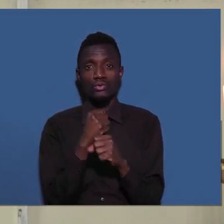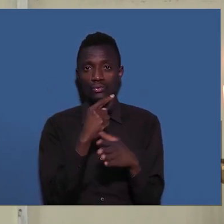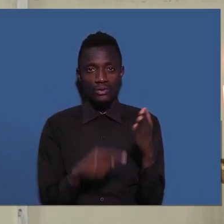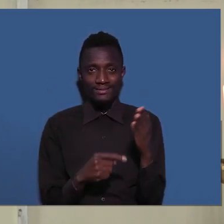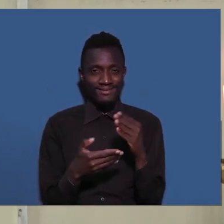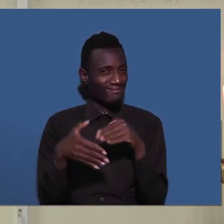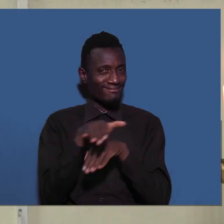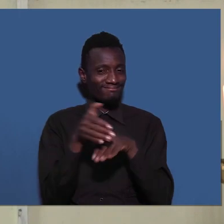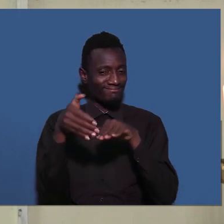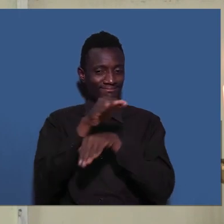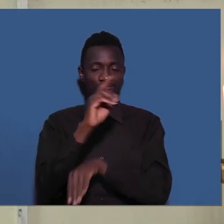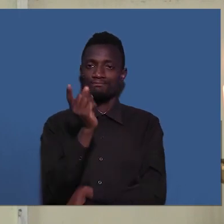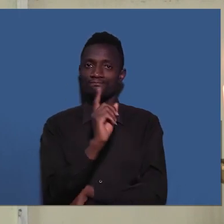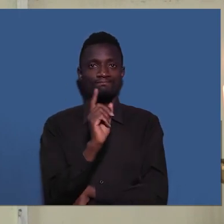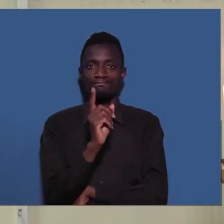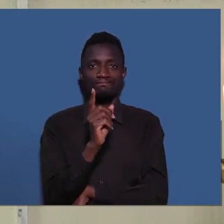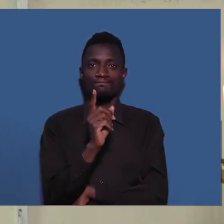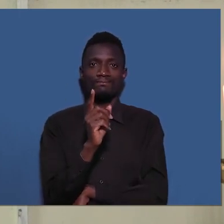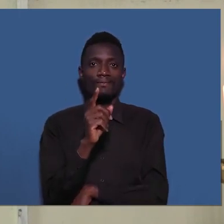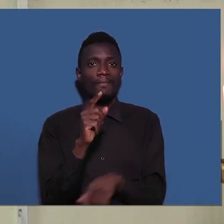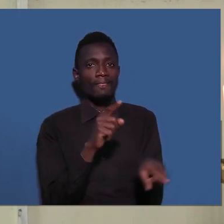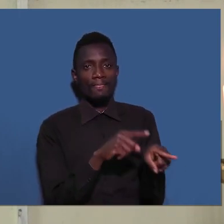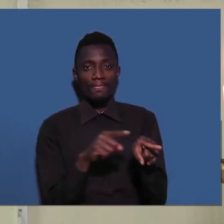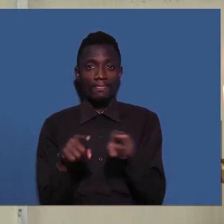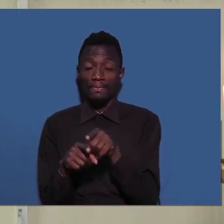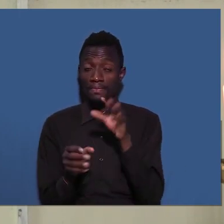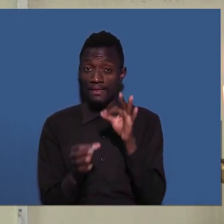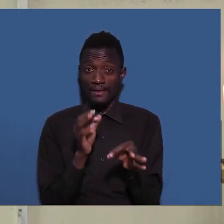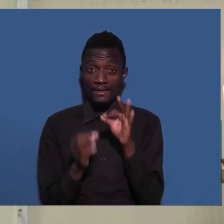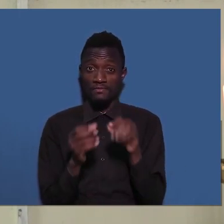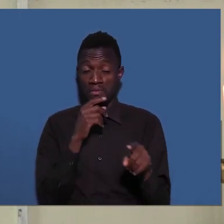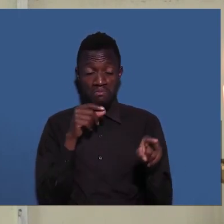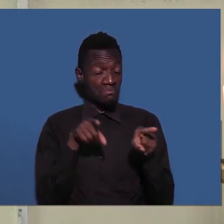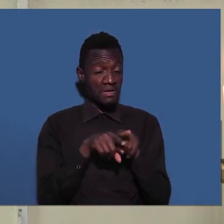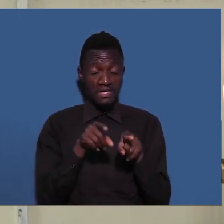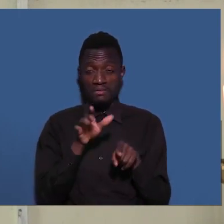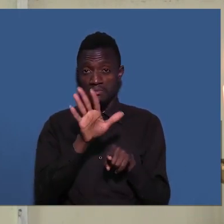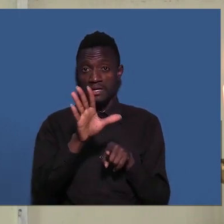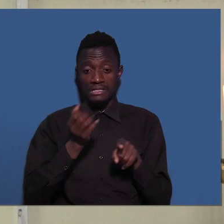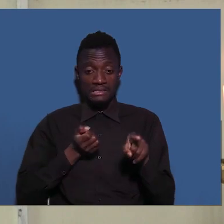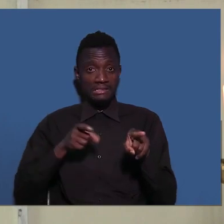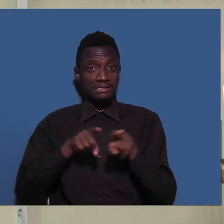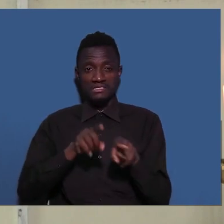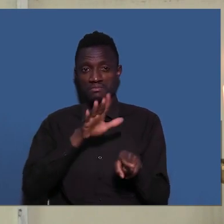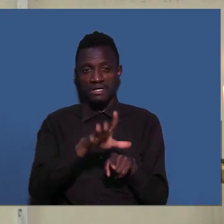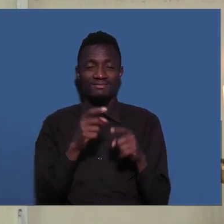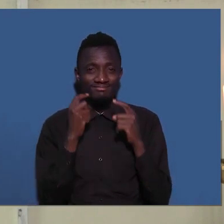hide. And if you want to help your brother or sister who is in